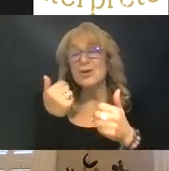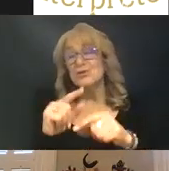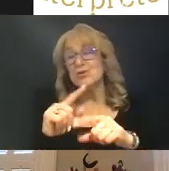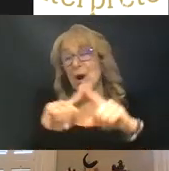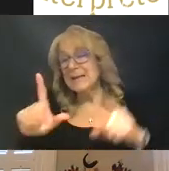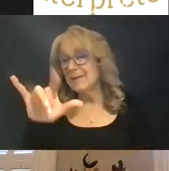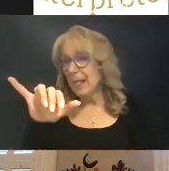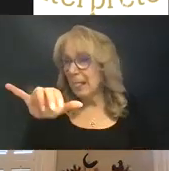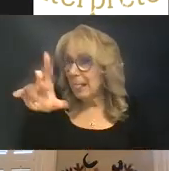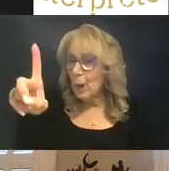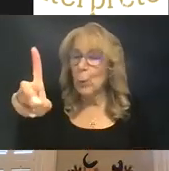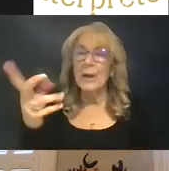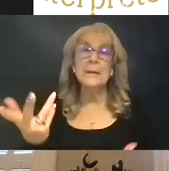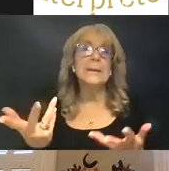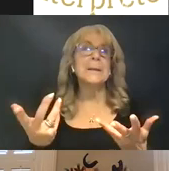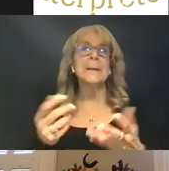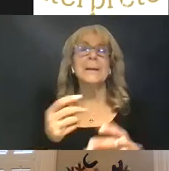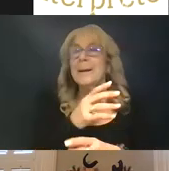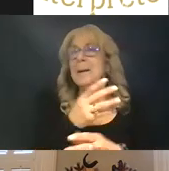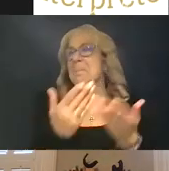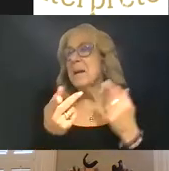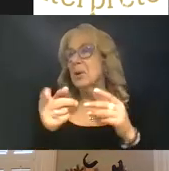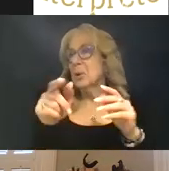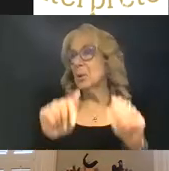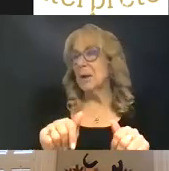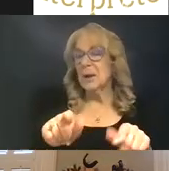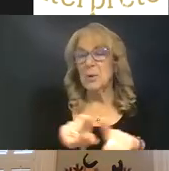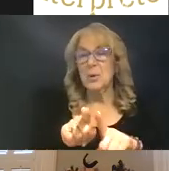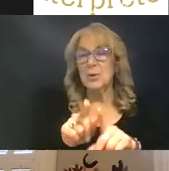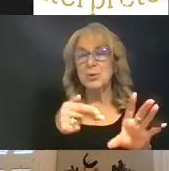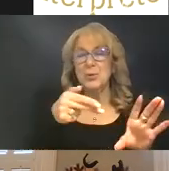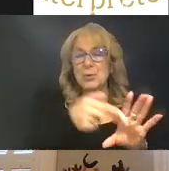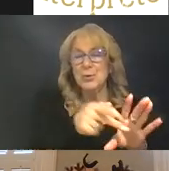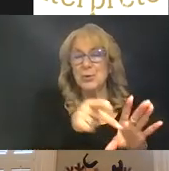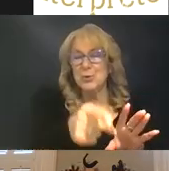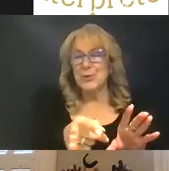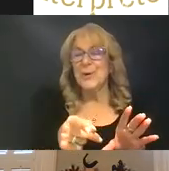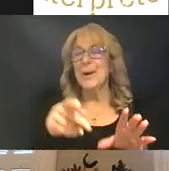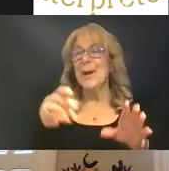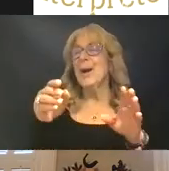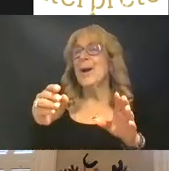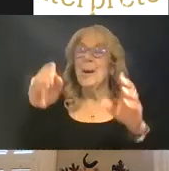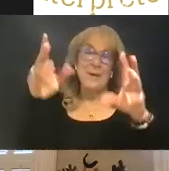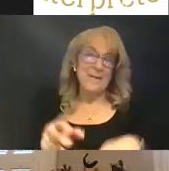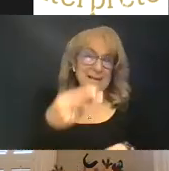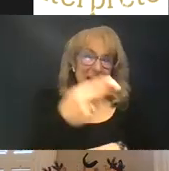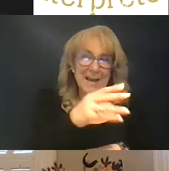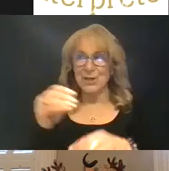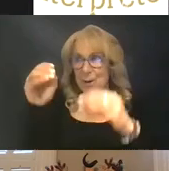have, and maybe you can join our two scientists, Professor H and Professor J, at their Galaxy Lab.